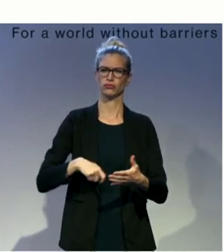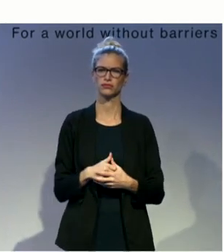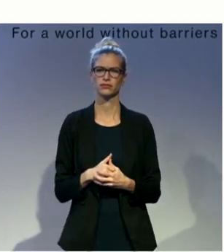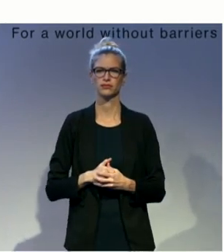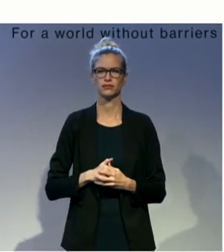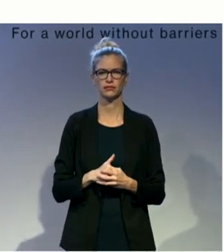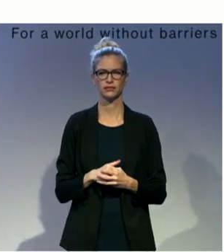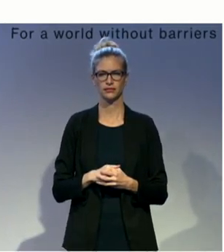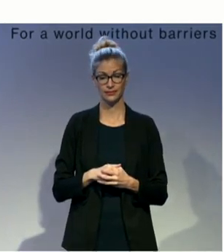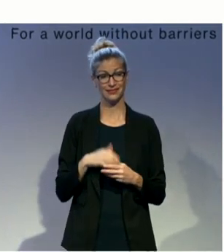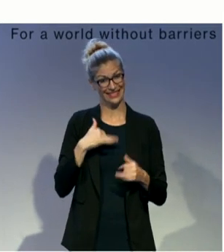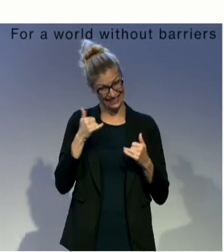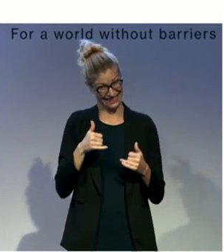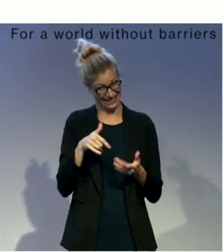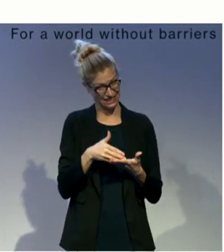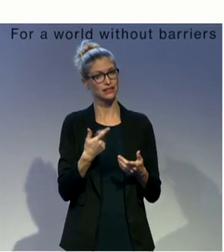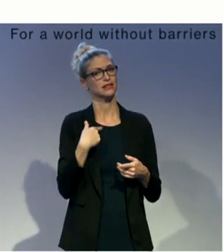voting process.